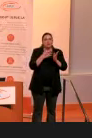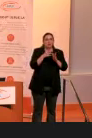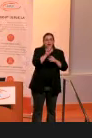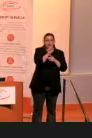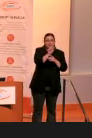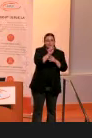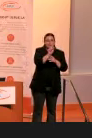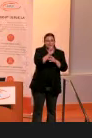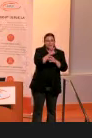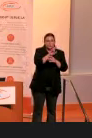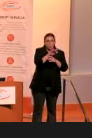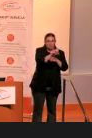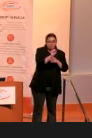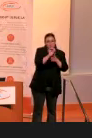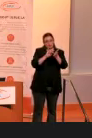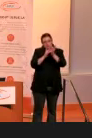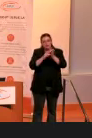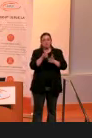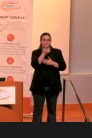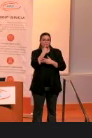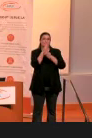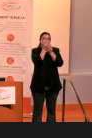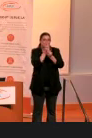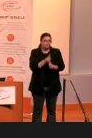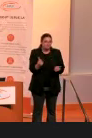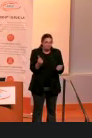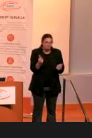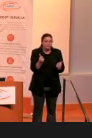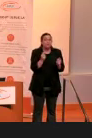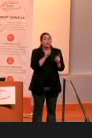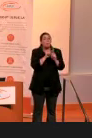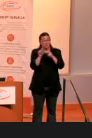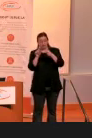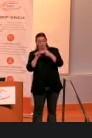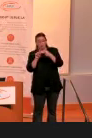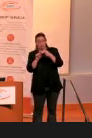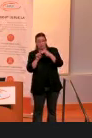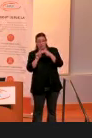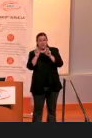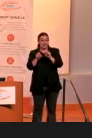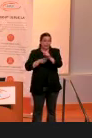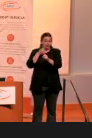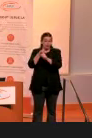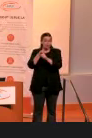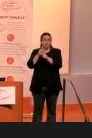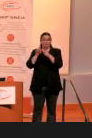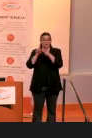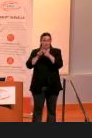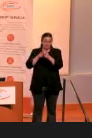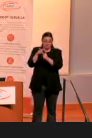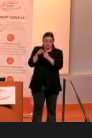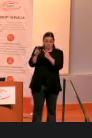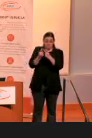anti-inflammatory therapy. But there is a type 2, which can exist by itself or in combination with type